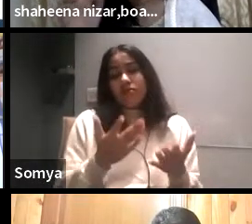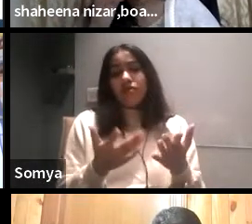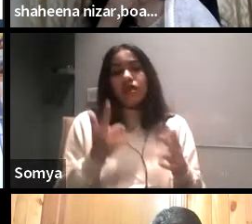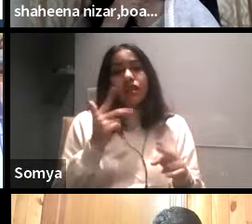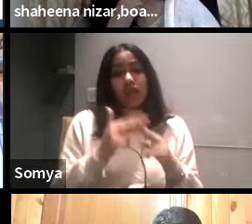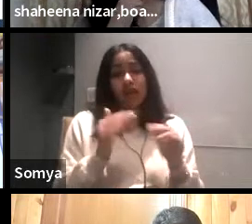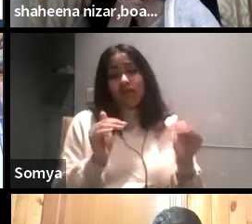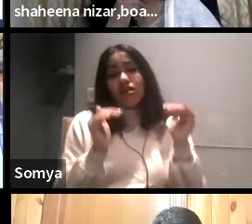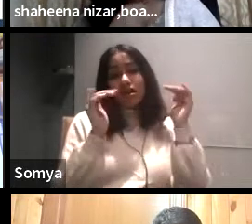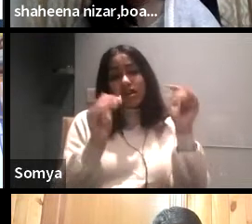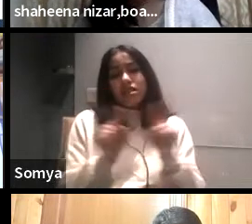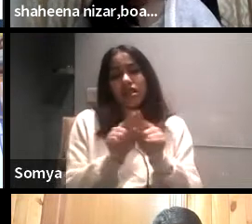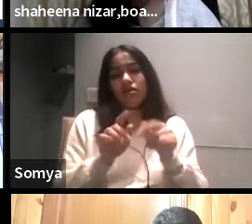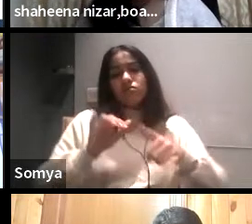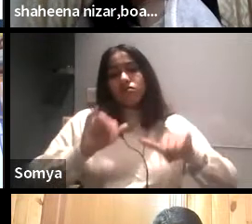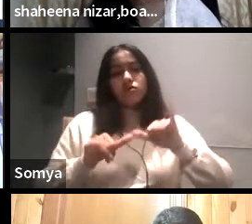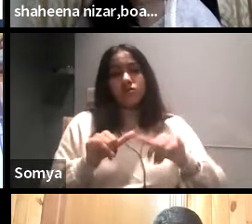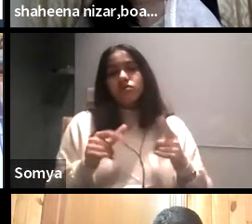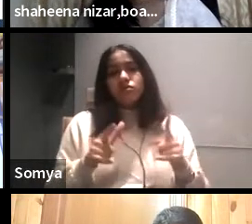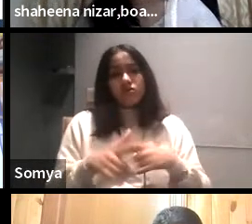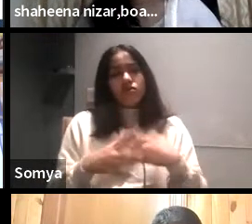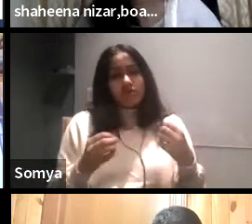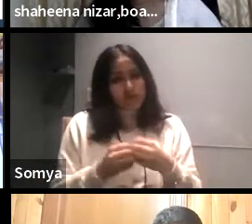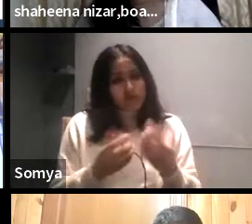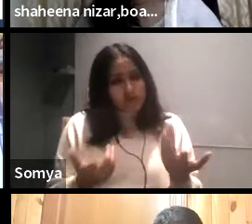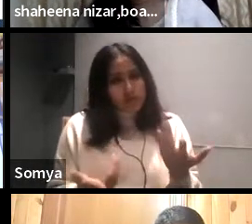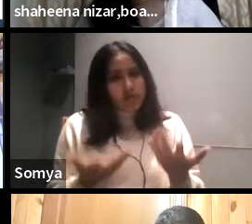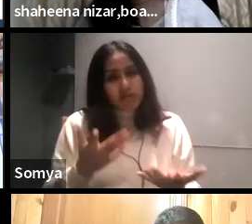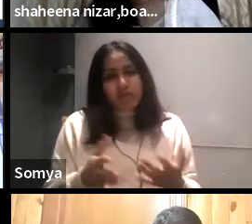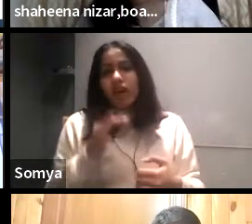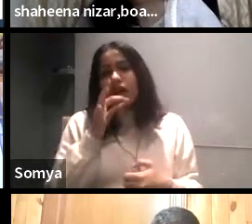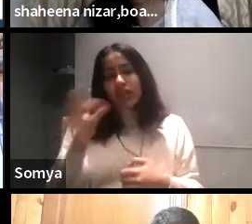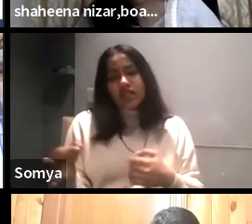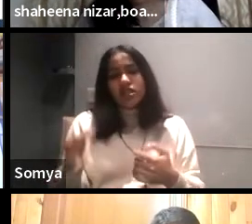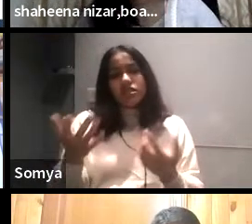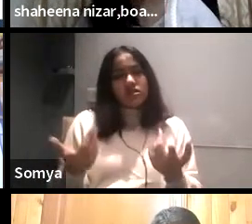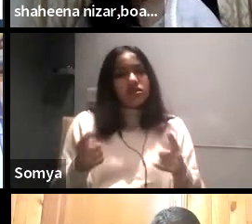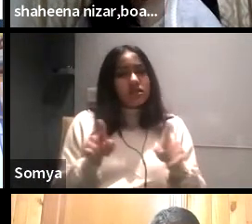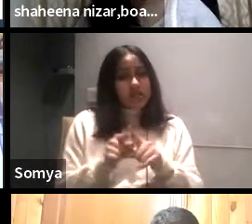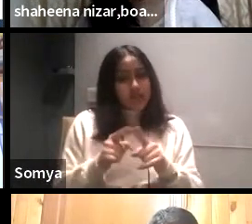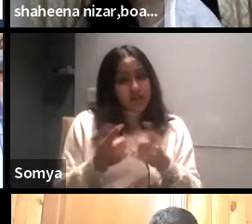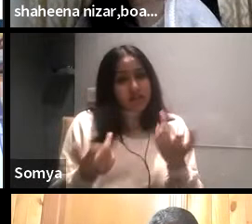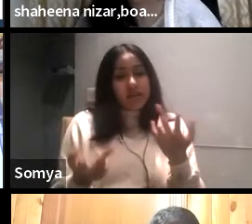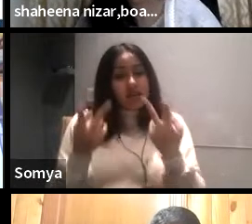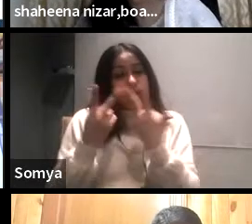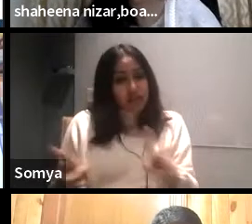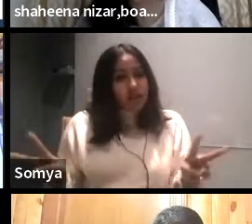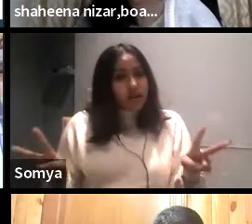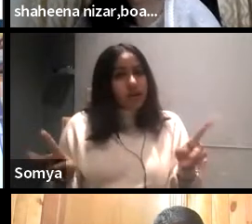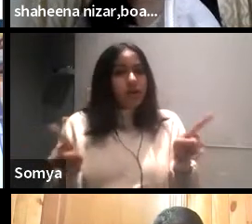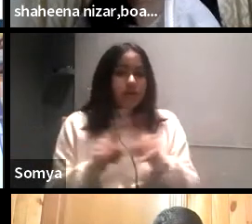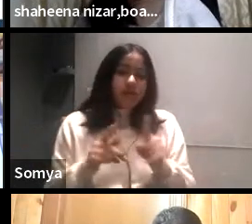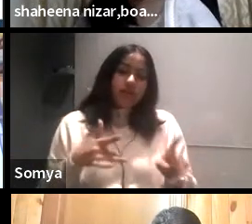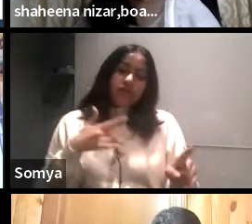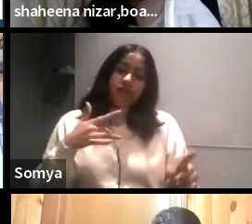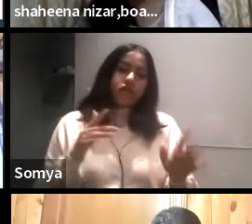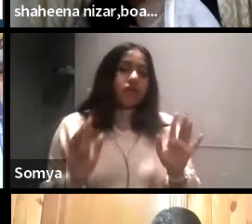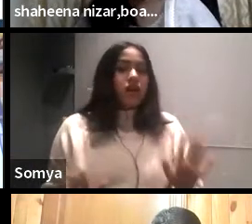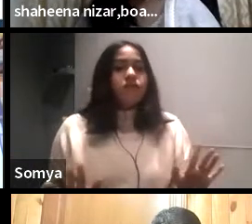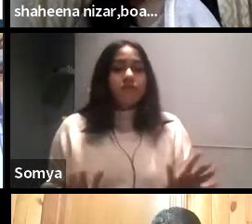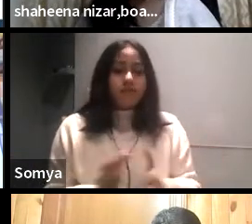high stress situation applying for a job. So asking for something difficult, something different can feel very, very